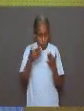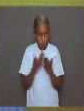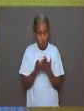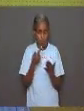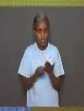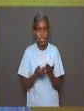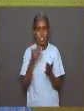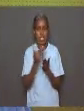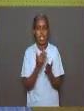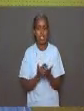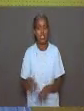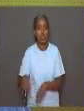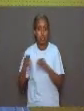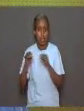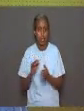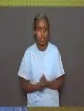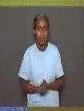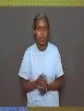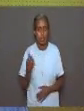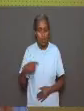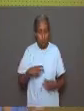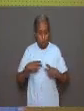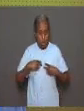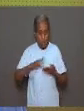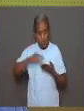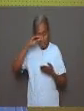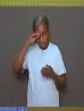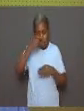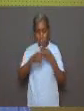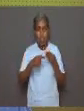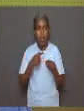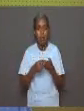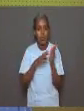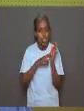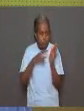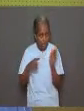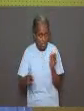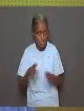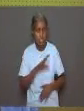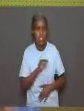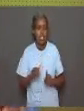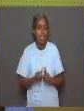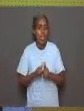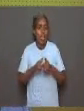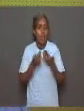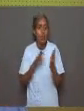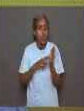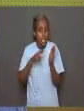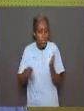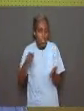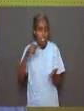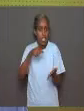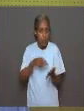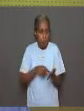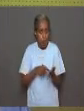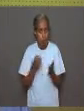That is all for this lesson, students. We have learned about reflection and how to reflect